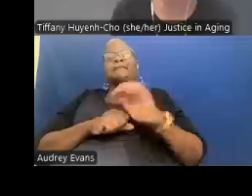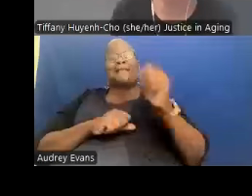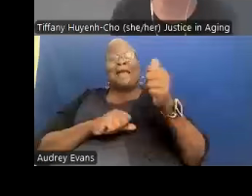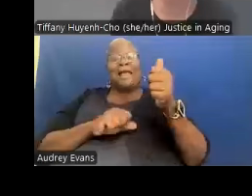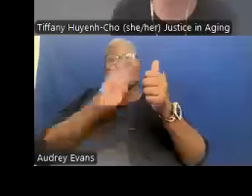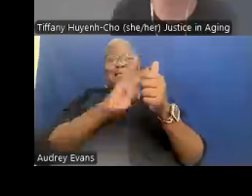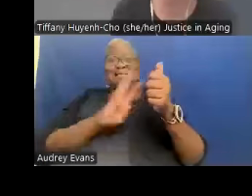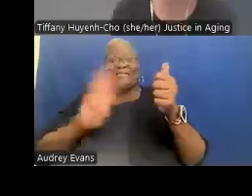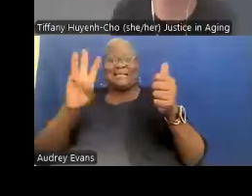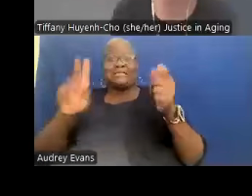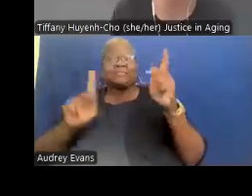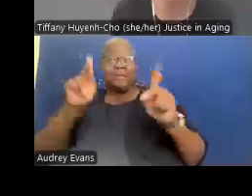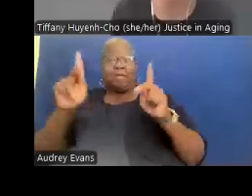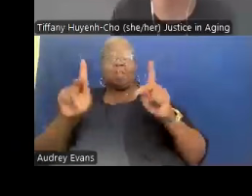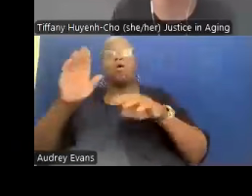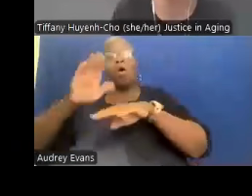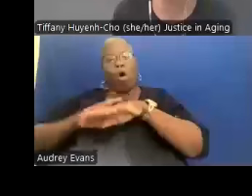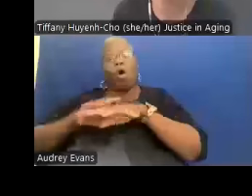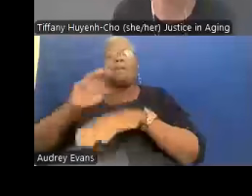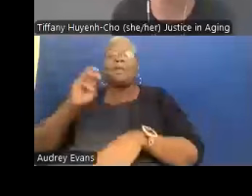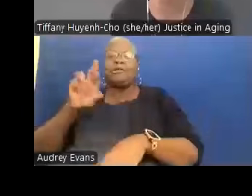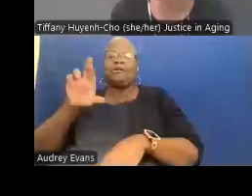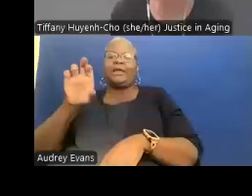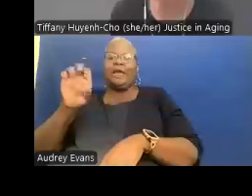facility residents are on Medicaid,